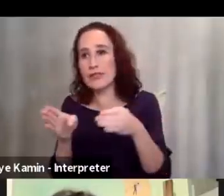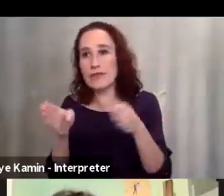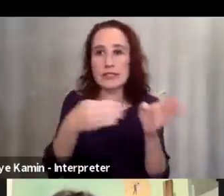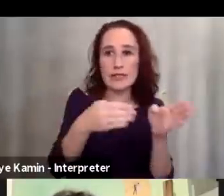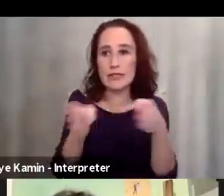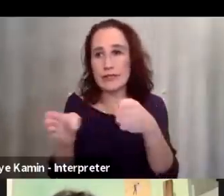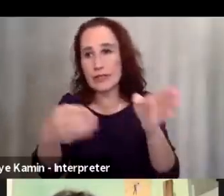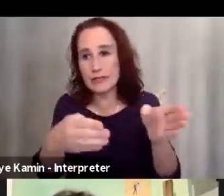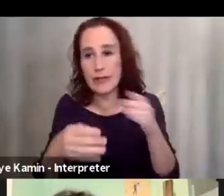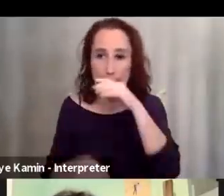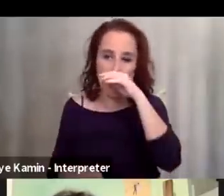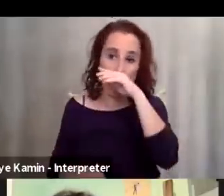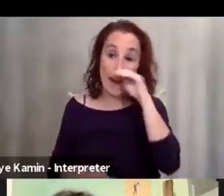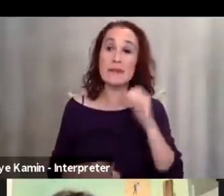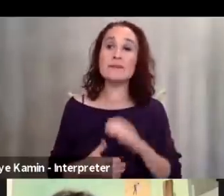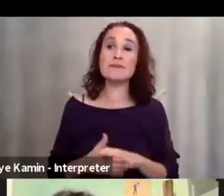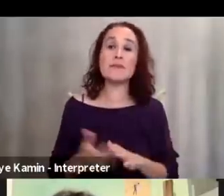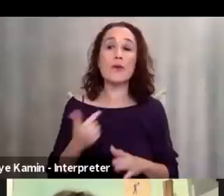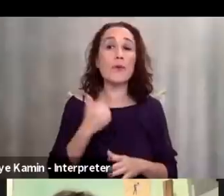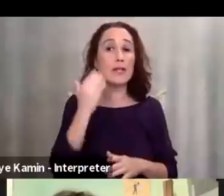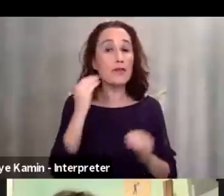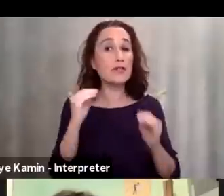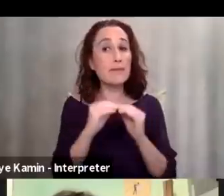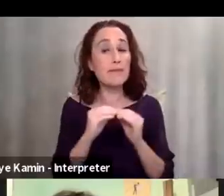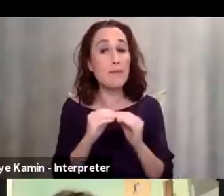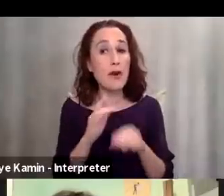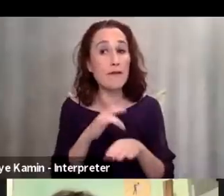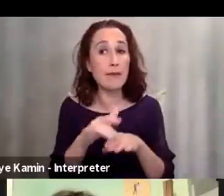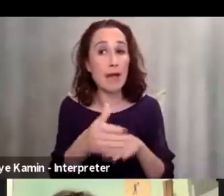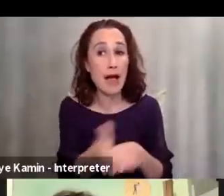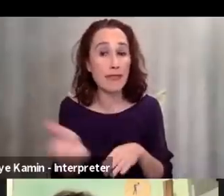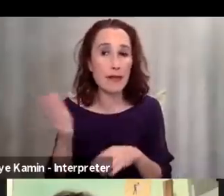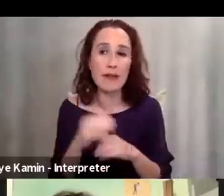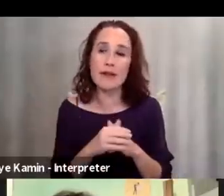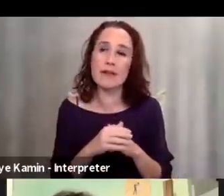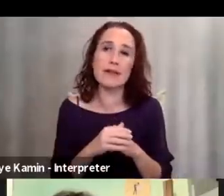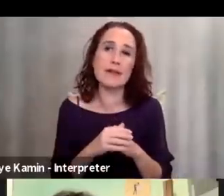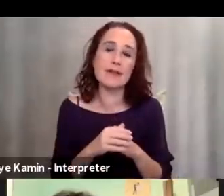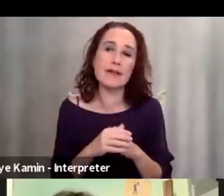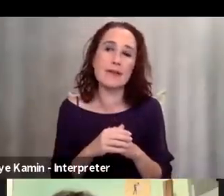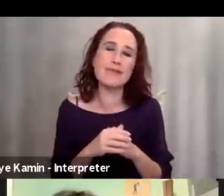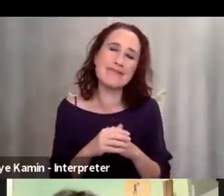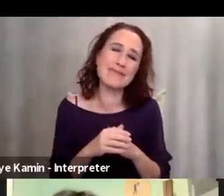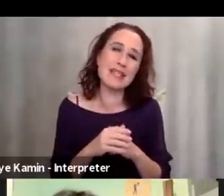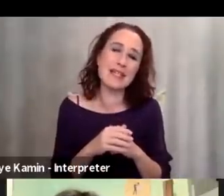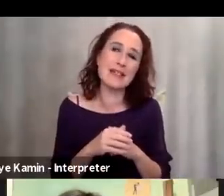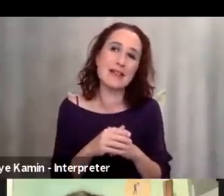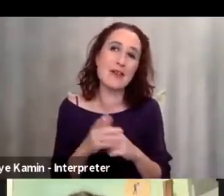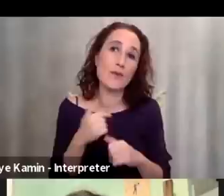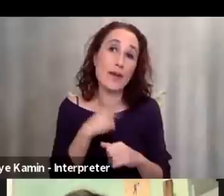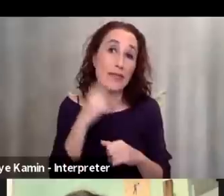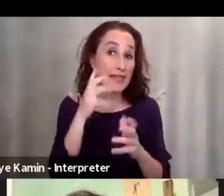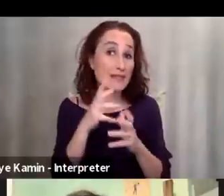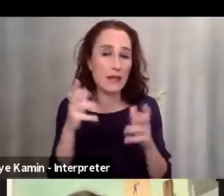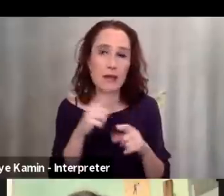that even though we know there's more out there, it's not as much as we might think.